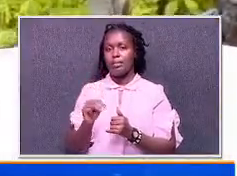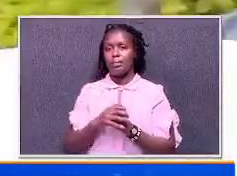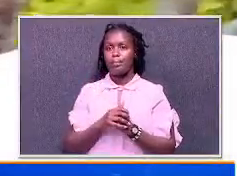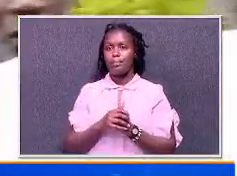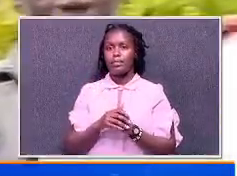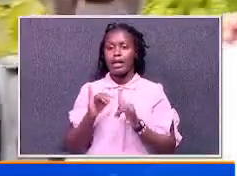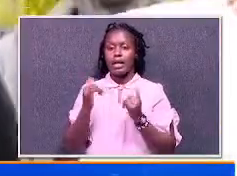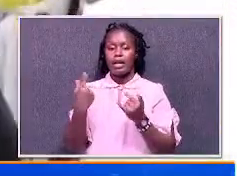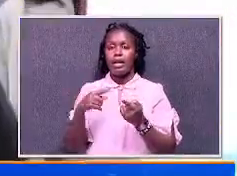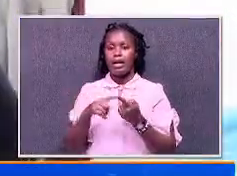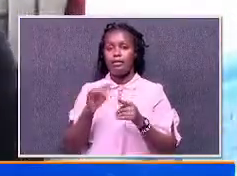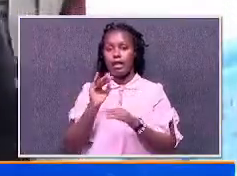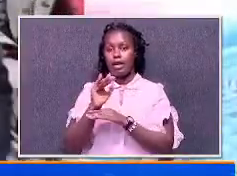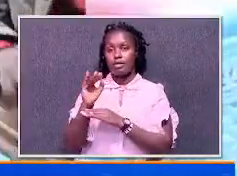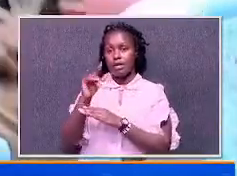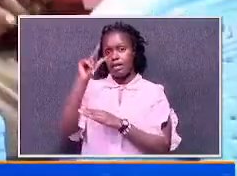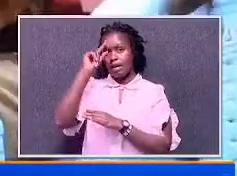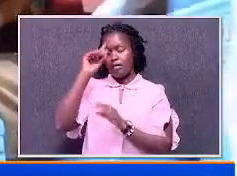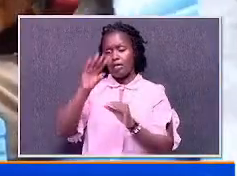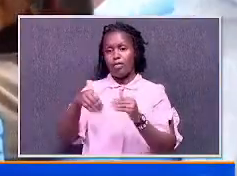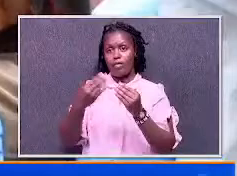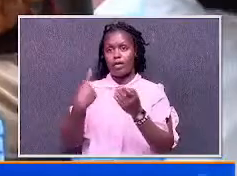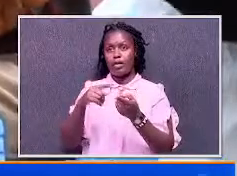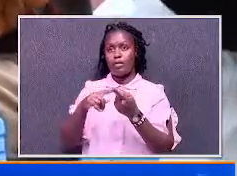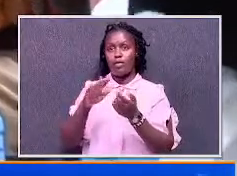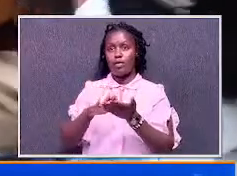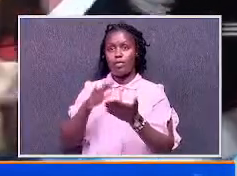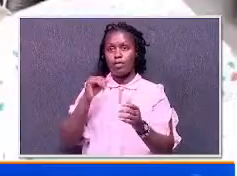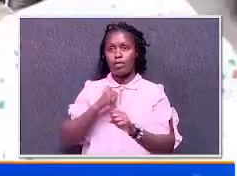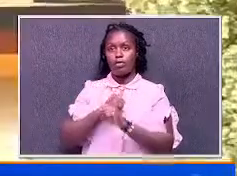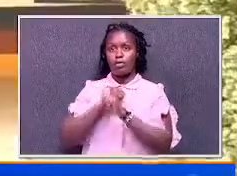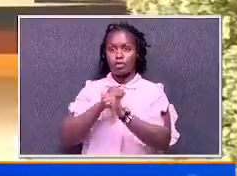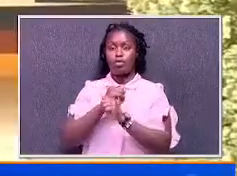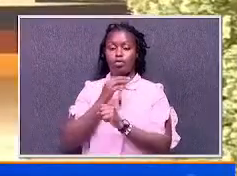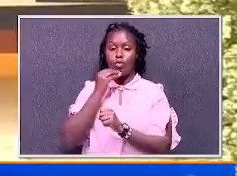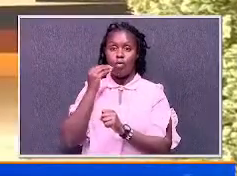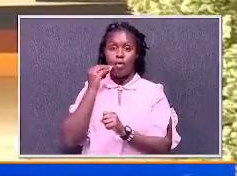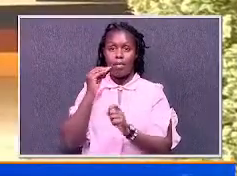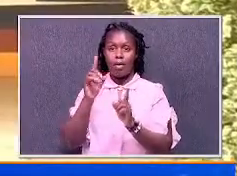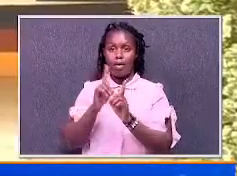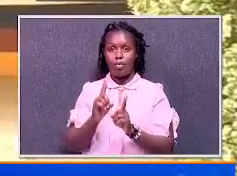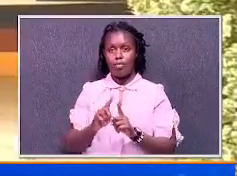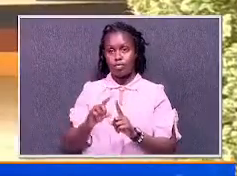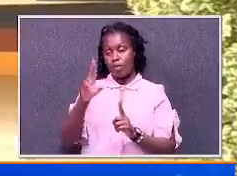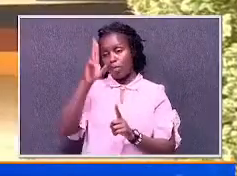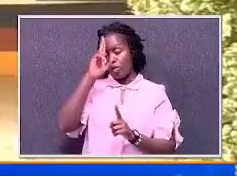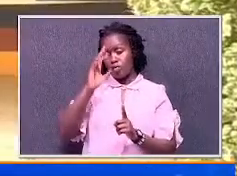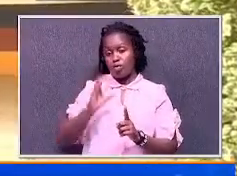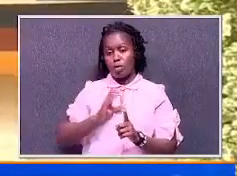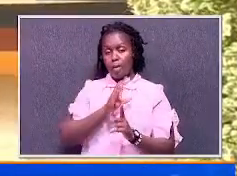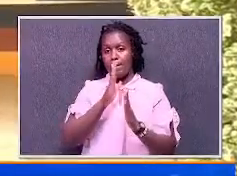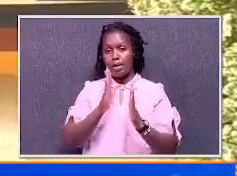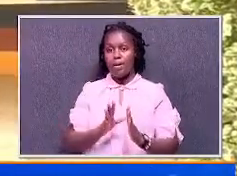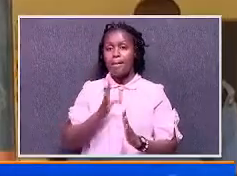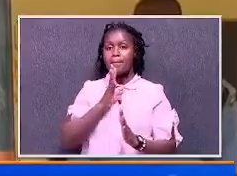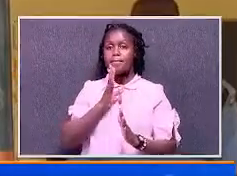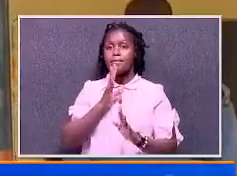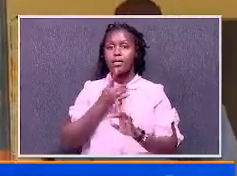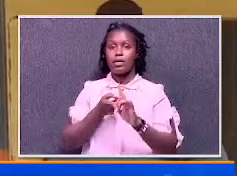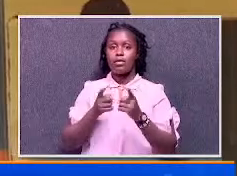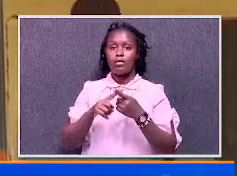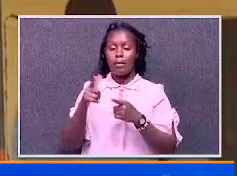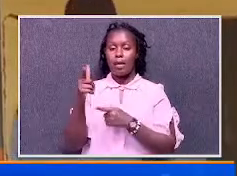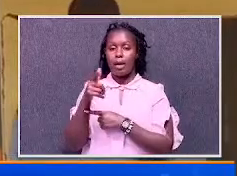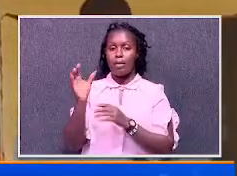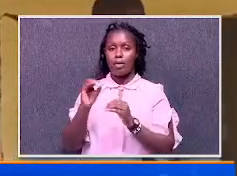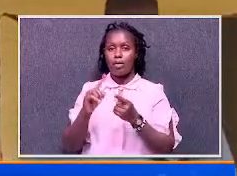They have called on the government to provide them with more security at home. Buri West Police Commander Joseph Obara, who spoke off camera,